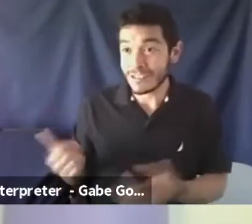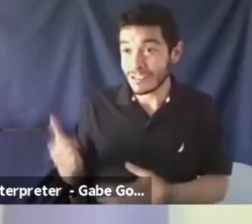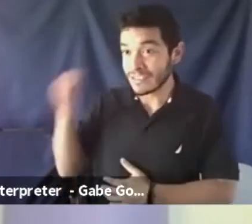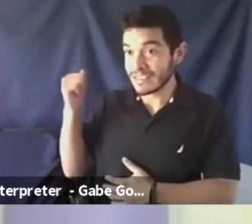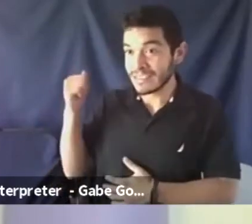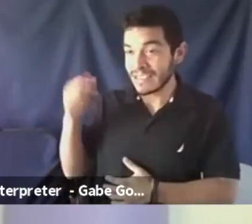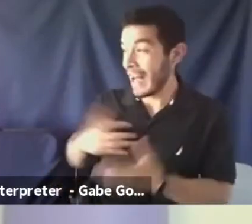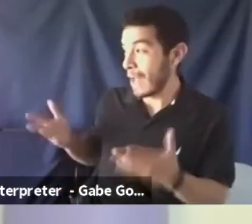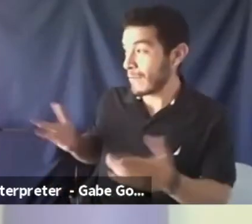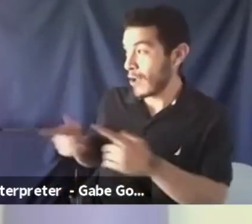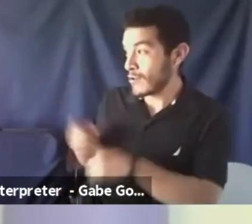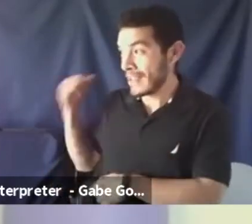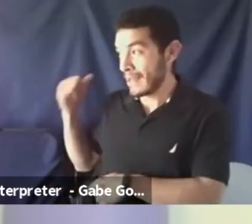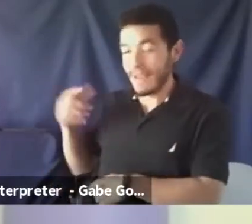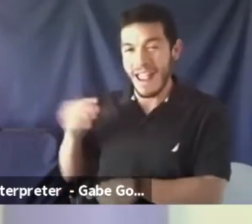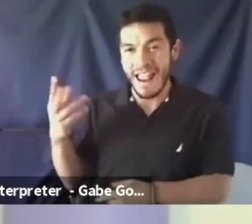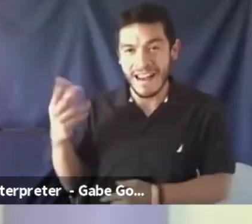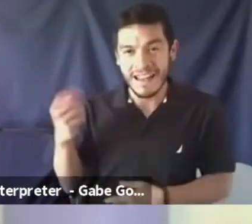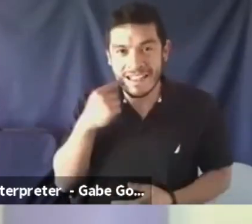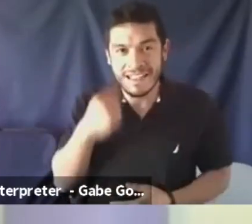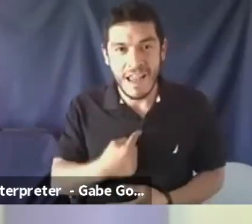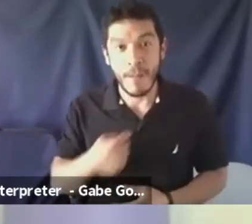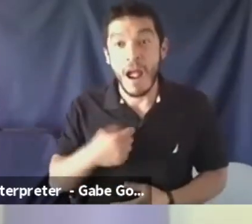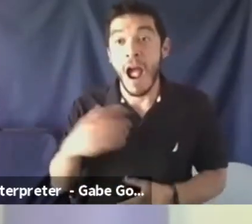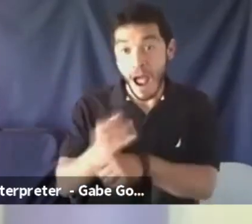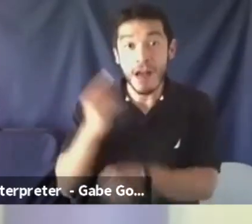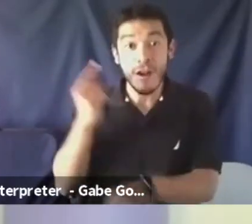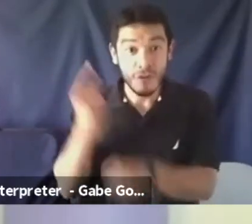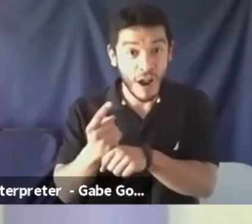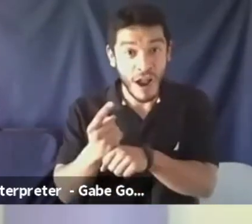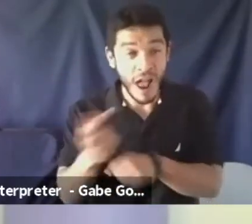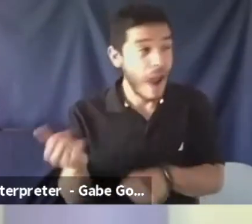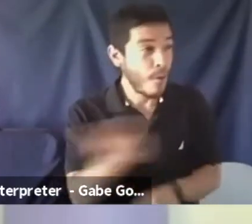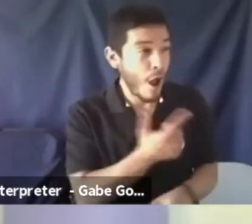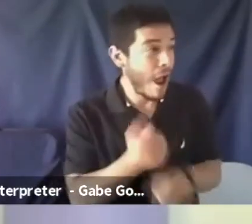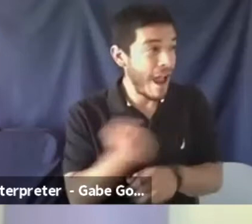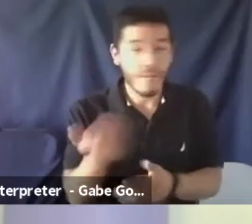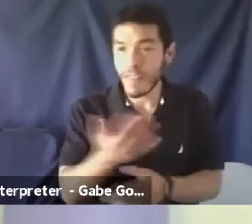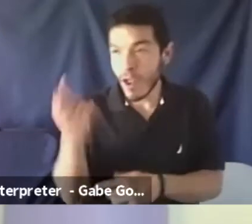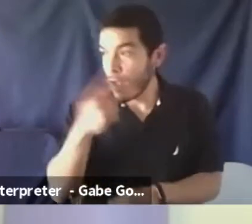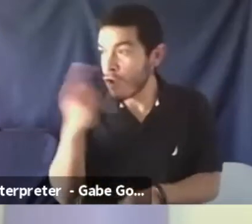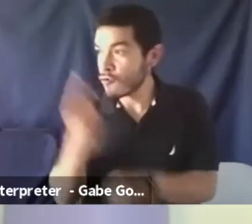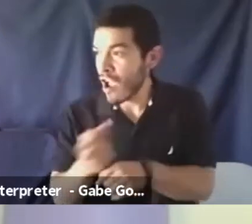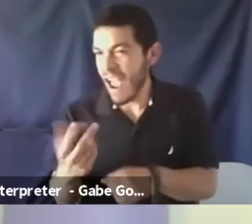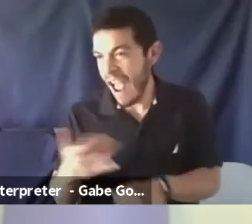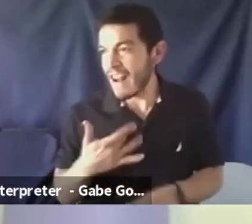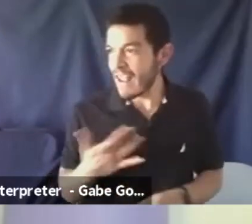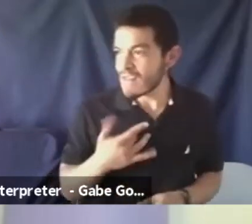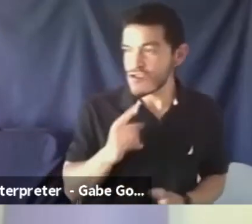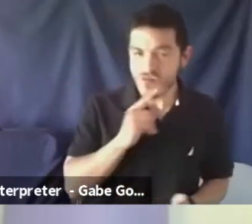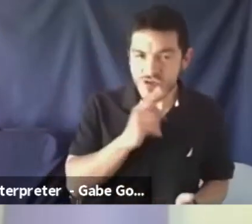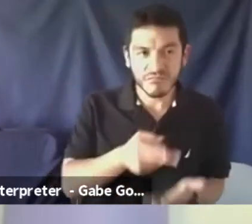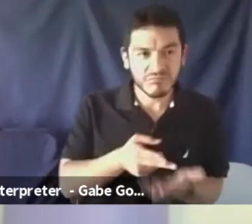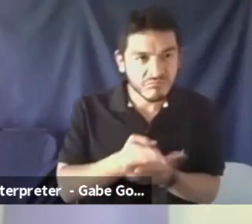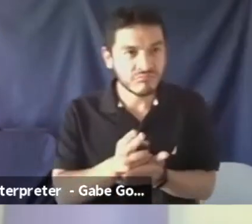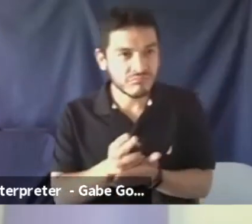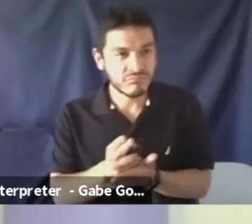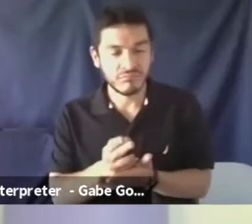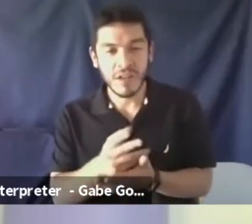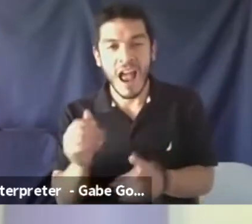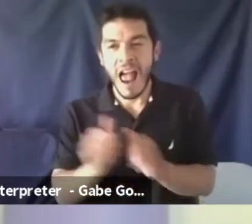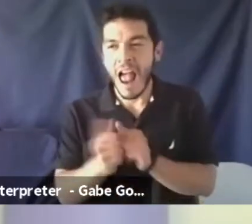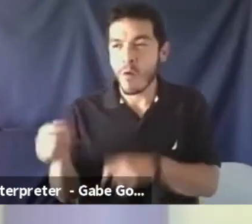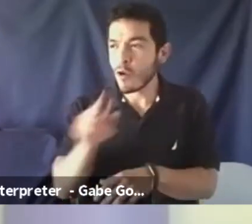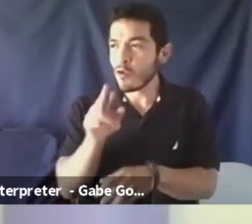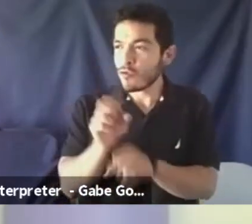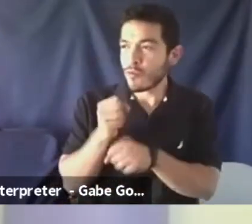talking to him and he's telling me I got it right. And we all got everything right. And he feels how real this moment is, and how we